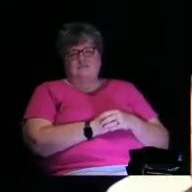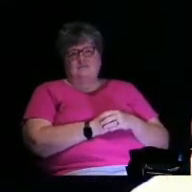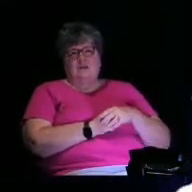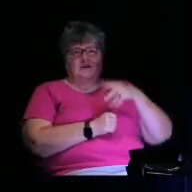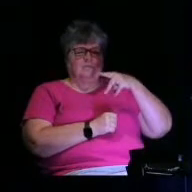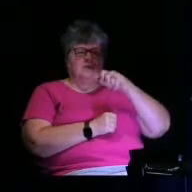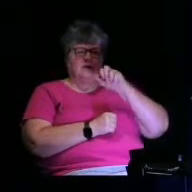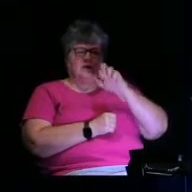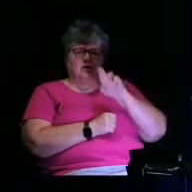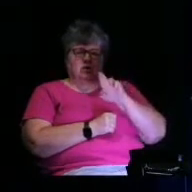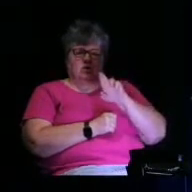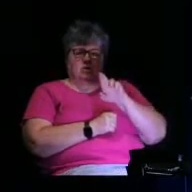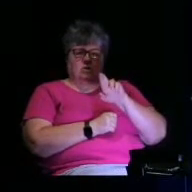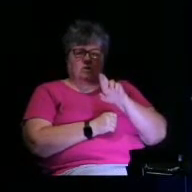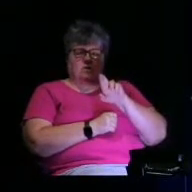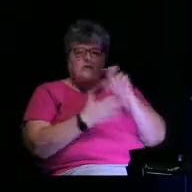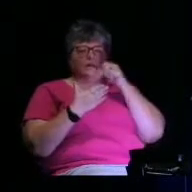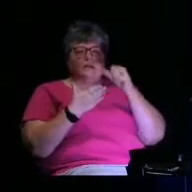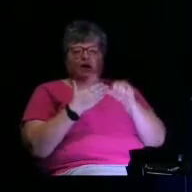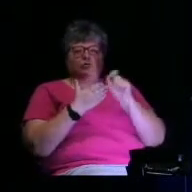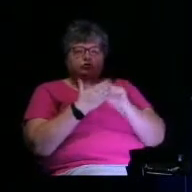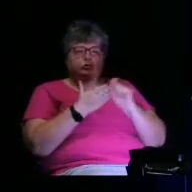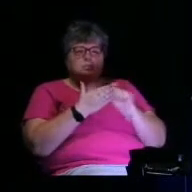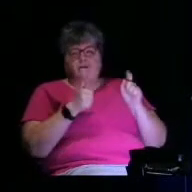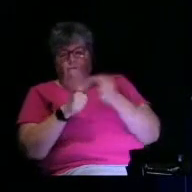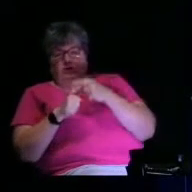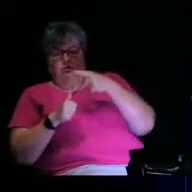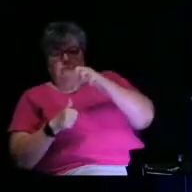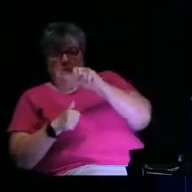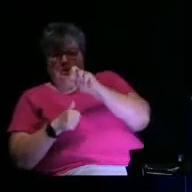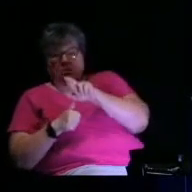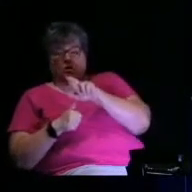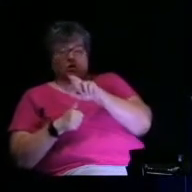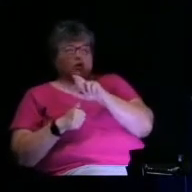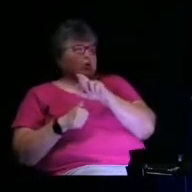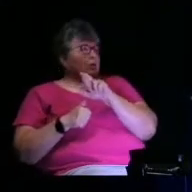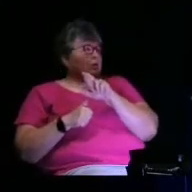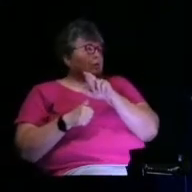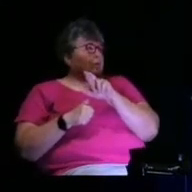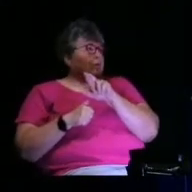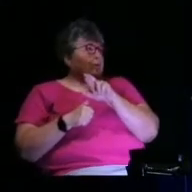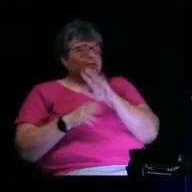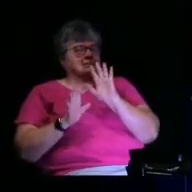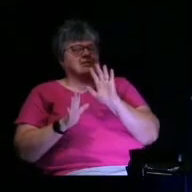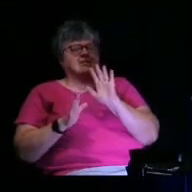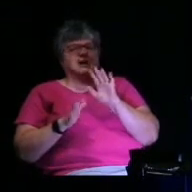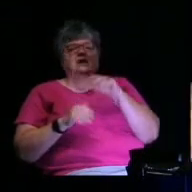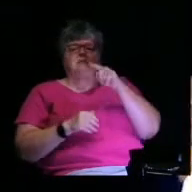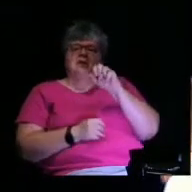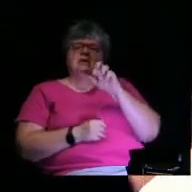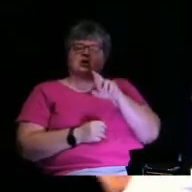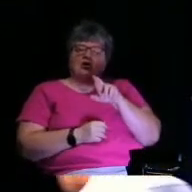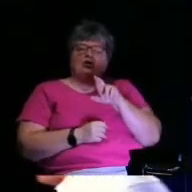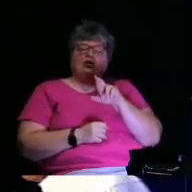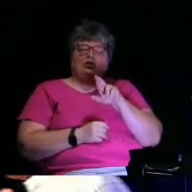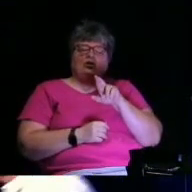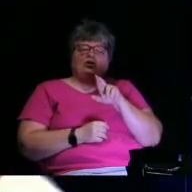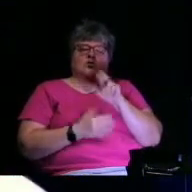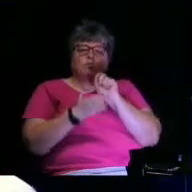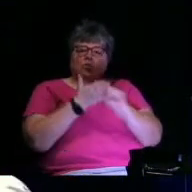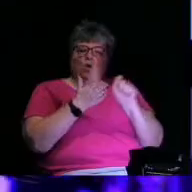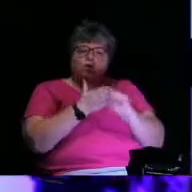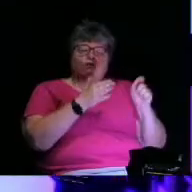Peter was, the letter Peter was written by 1 Peter, and 1 Peter was written by the guy Peter, you guys know. And Peter, it was Christ,